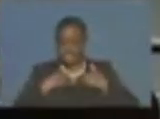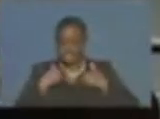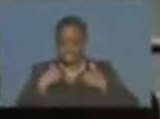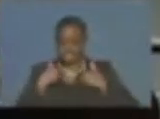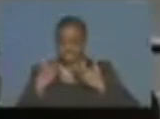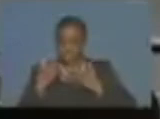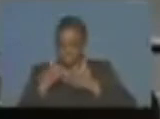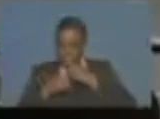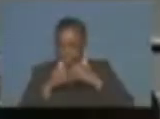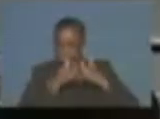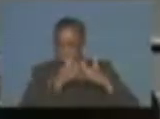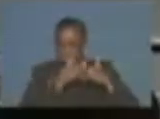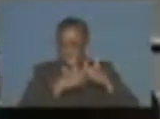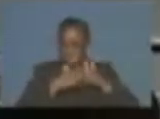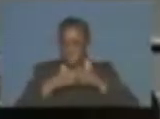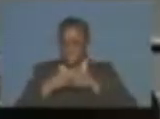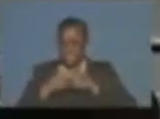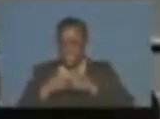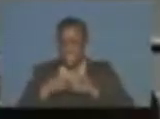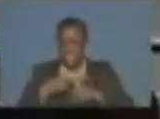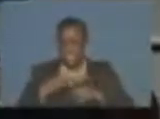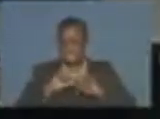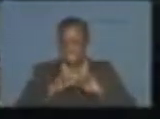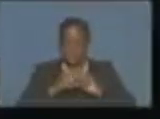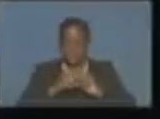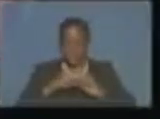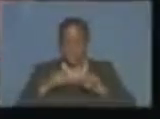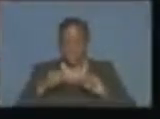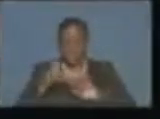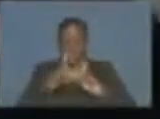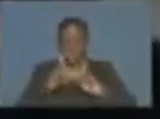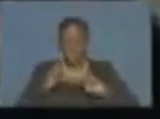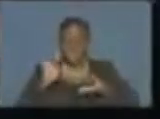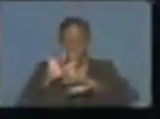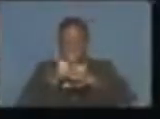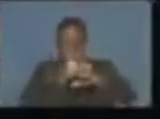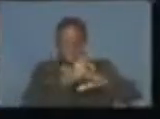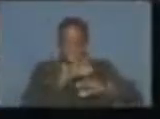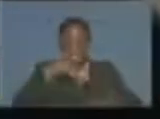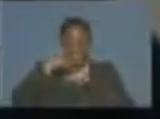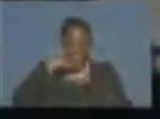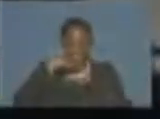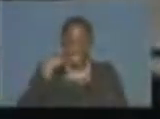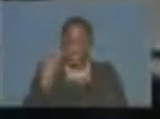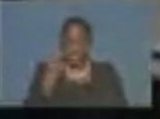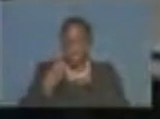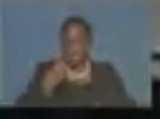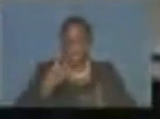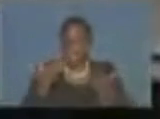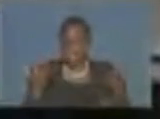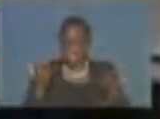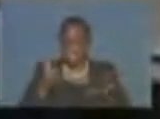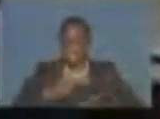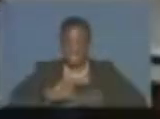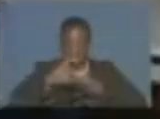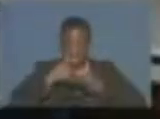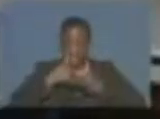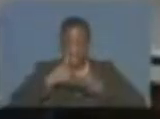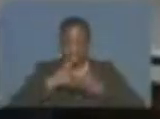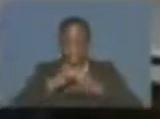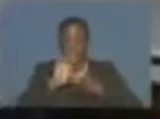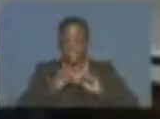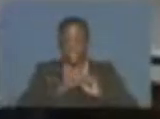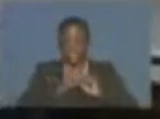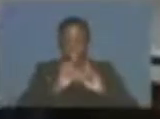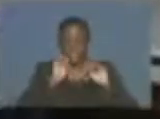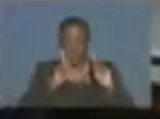in incidents in the neighborhood. He's somebody we can reach out to and speak with, and he's always happy to try to address that for us. So when